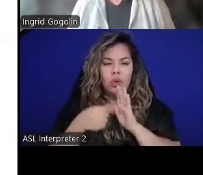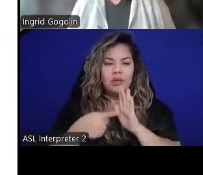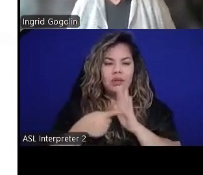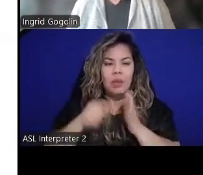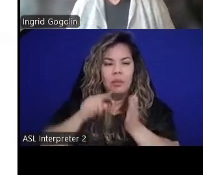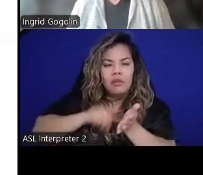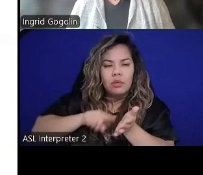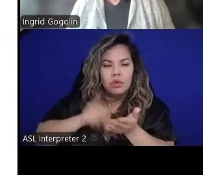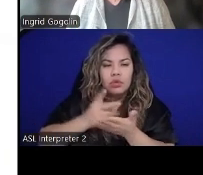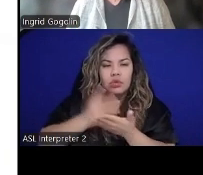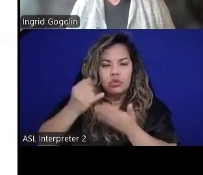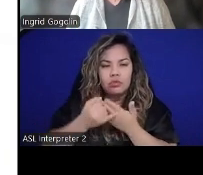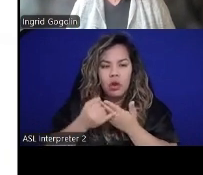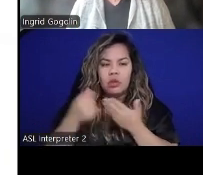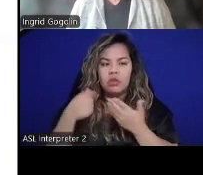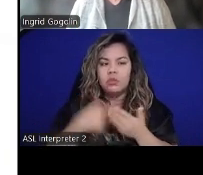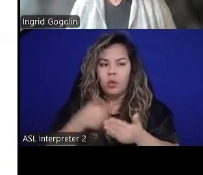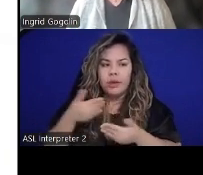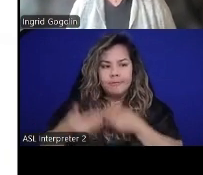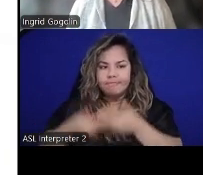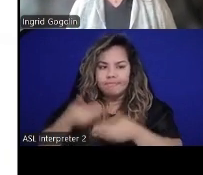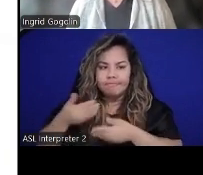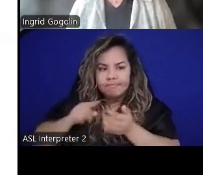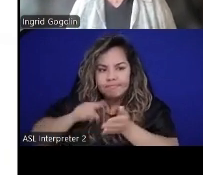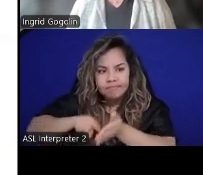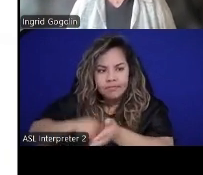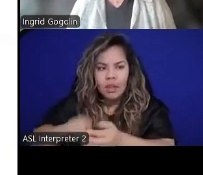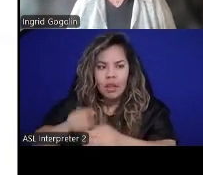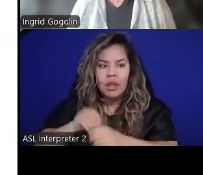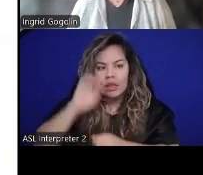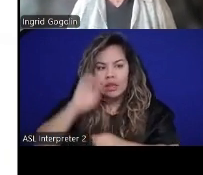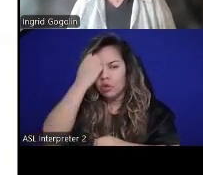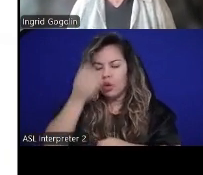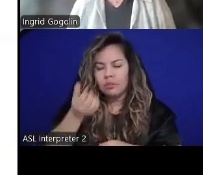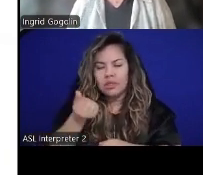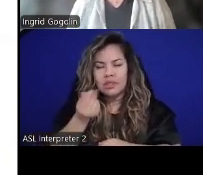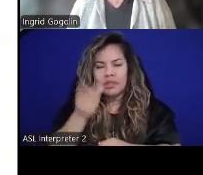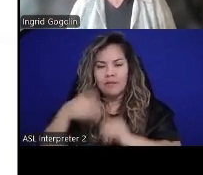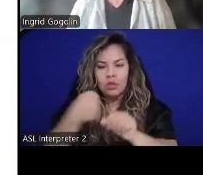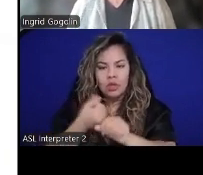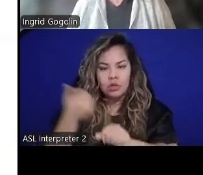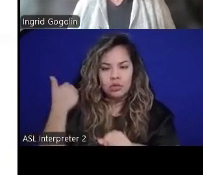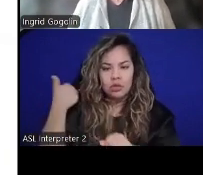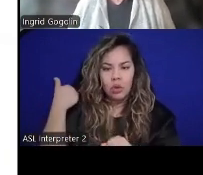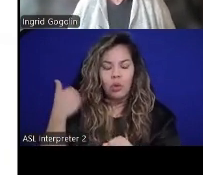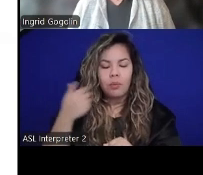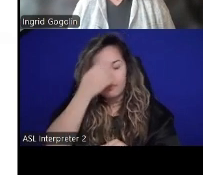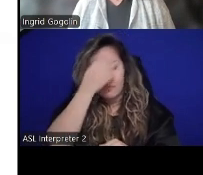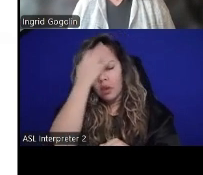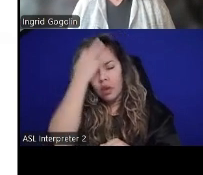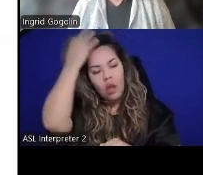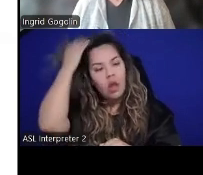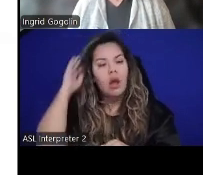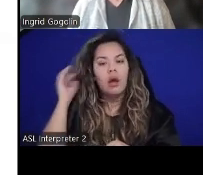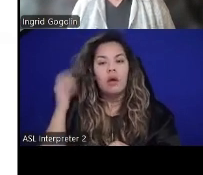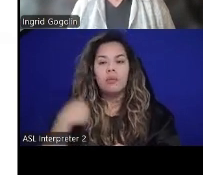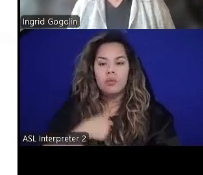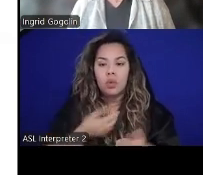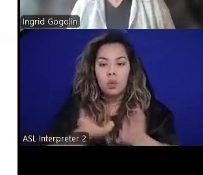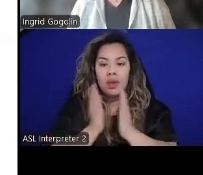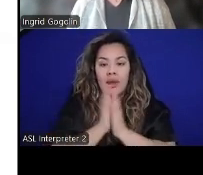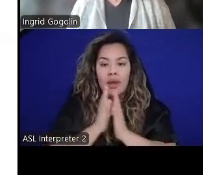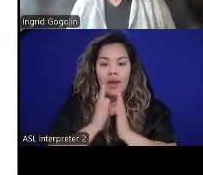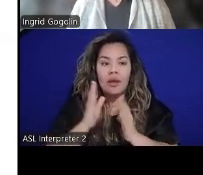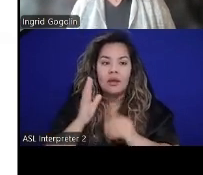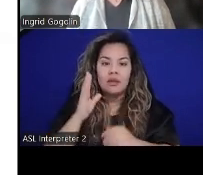ago. What we did, we asked highly experienced